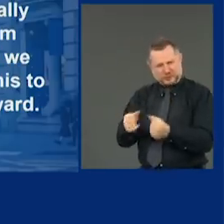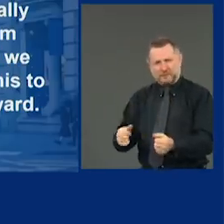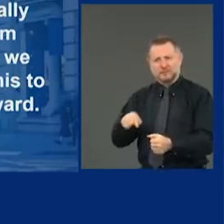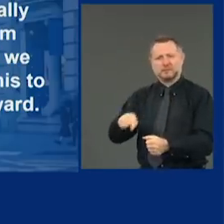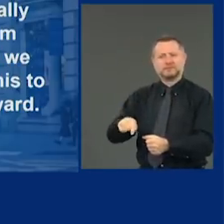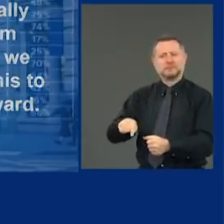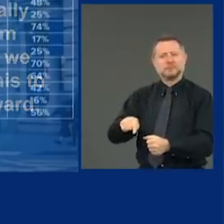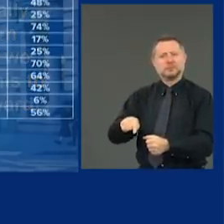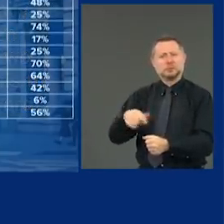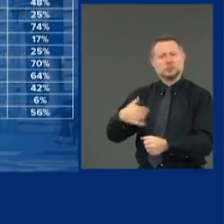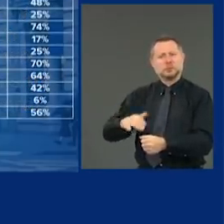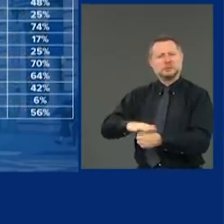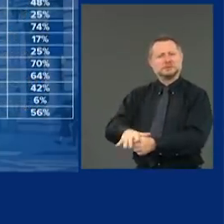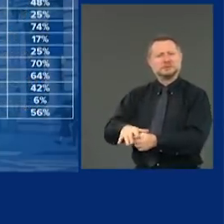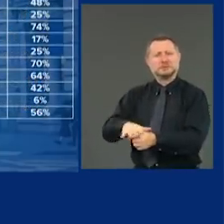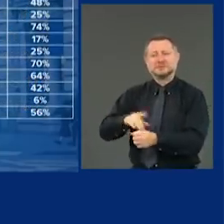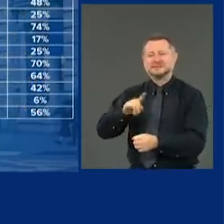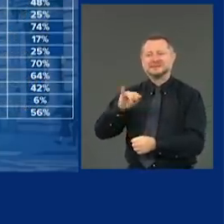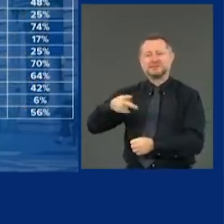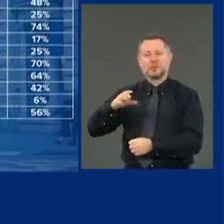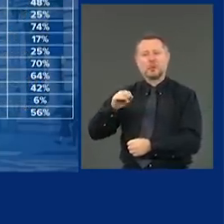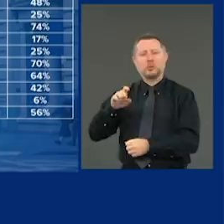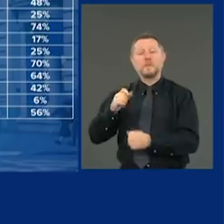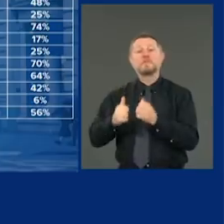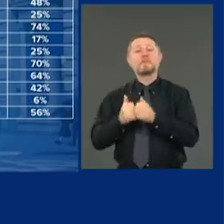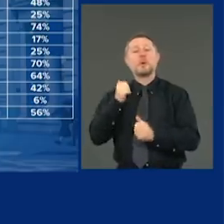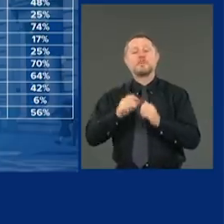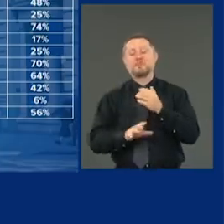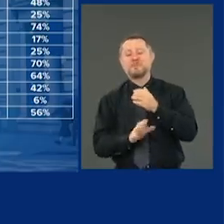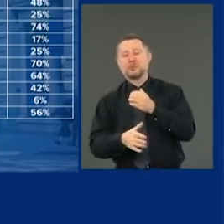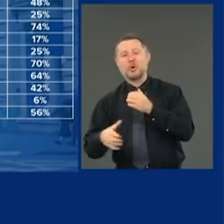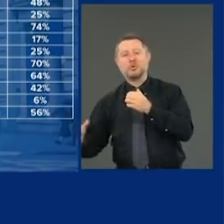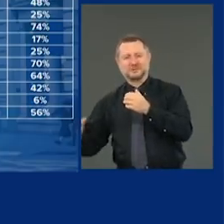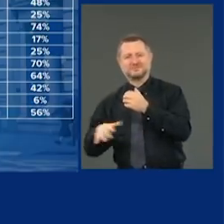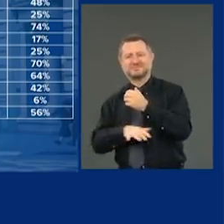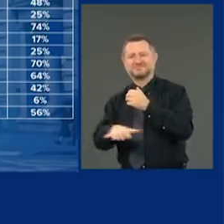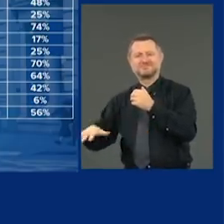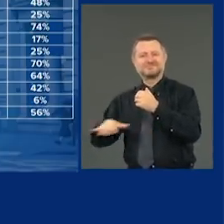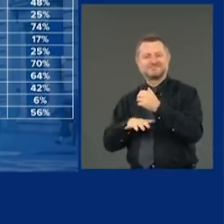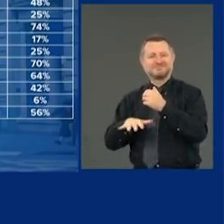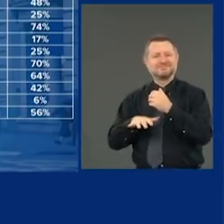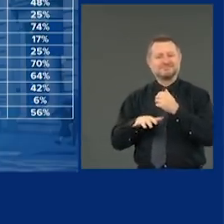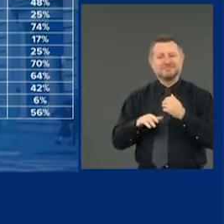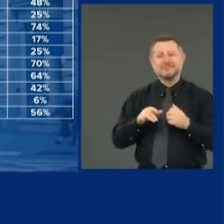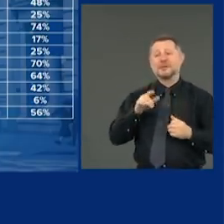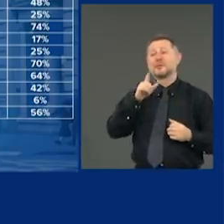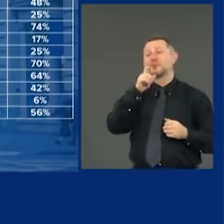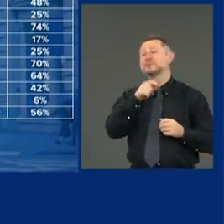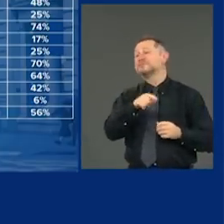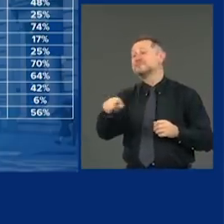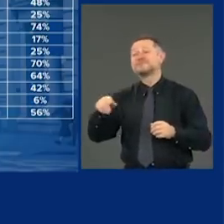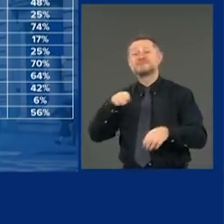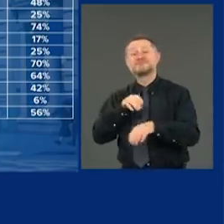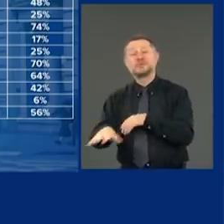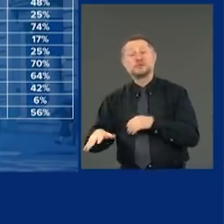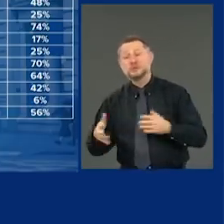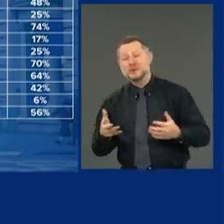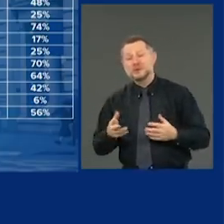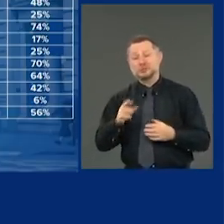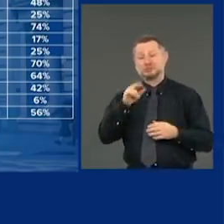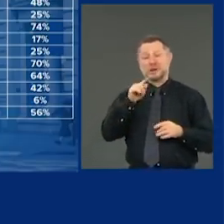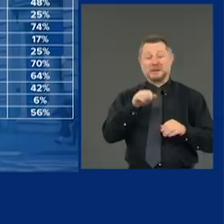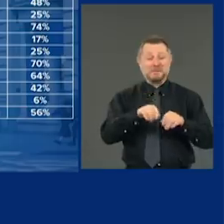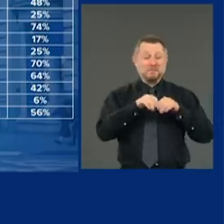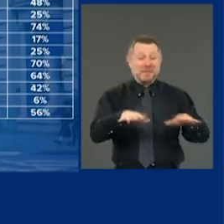predominantly minority communities. The infection rate is not spreading among essential workers. It's spreading